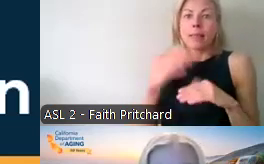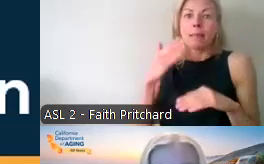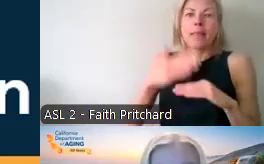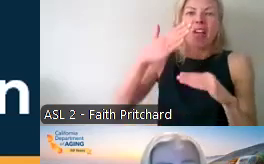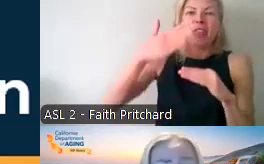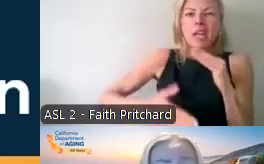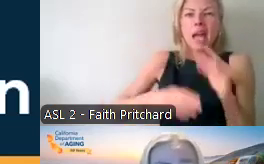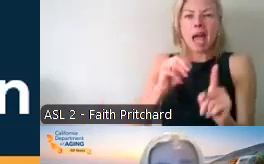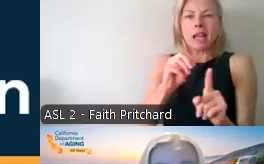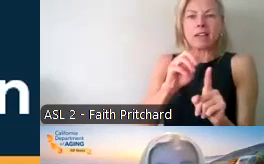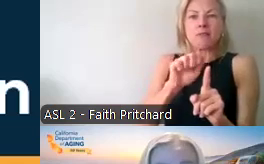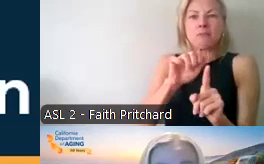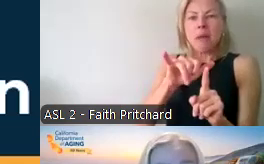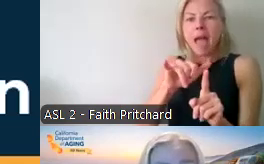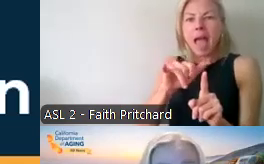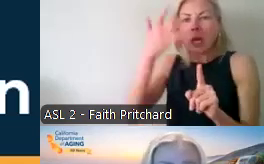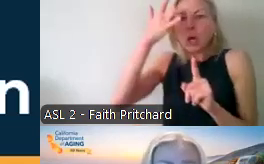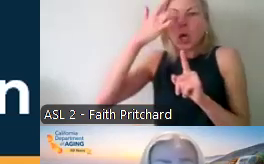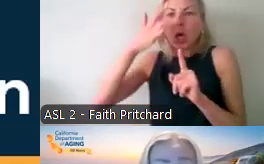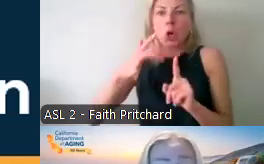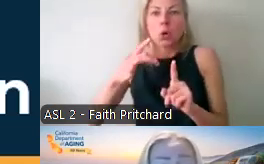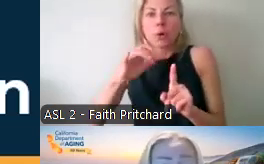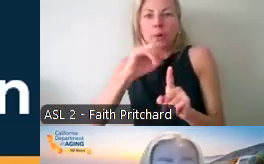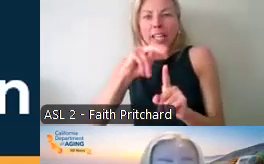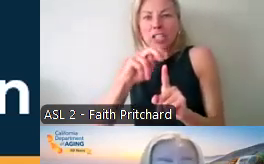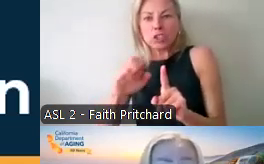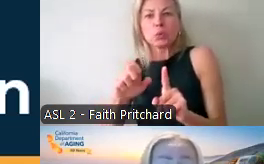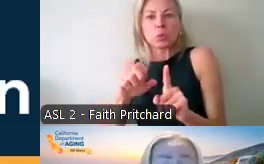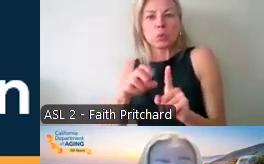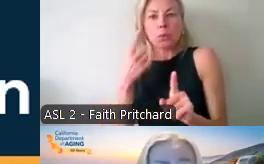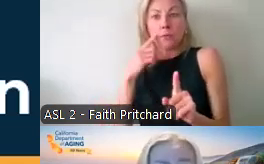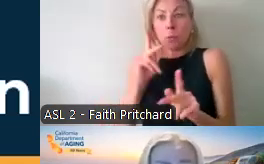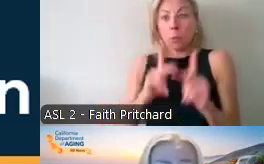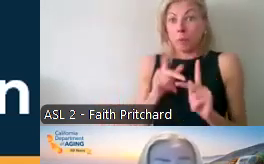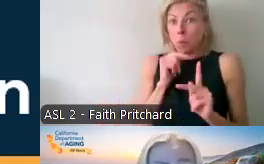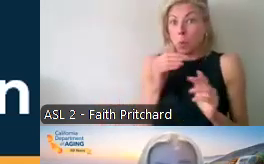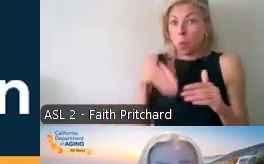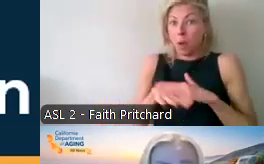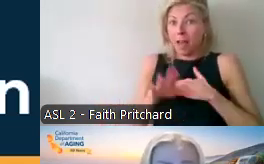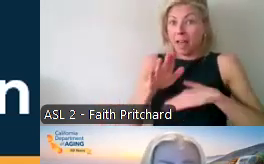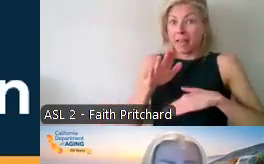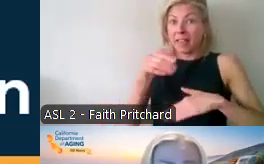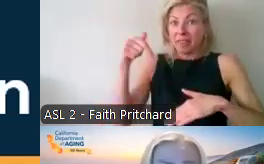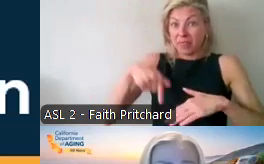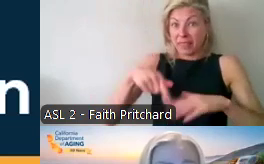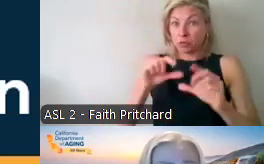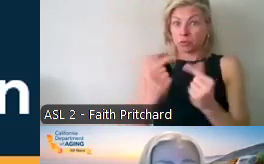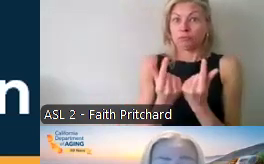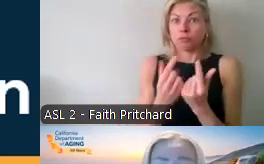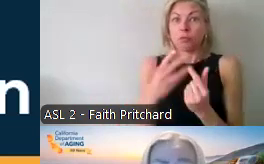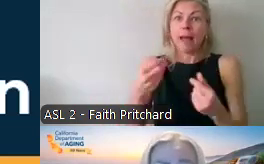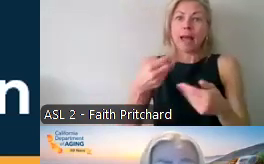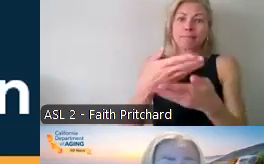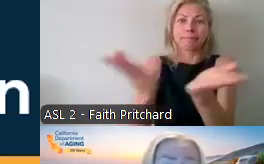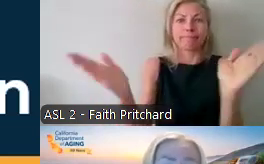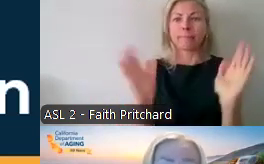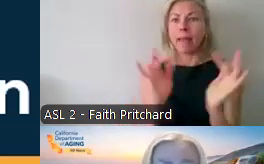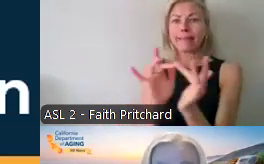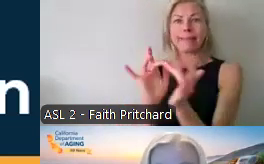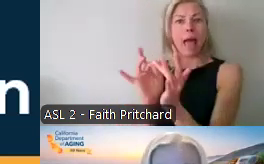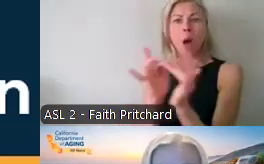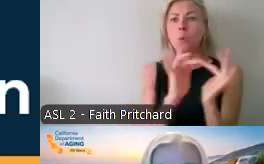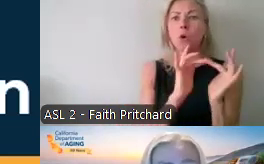early June for individuals on this committee to participate, as well as a broader network of providers, consumers,